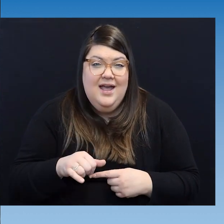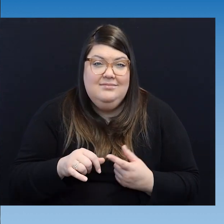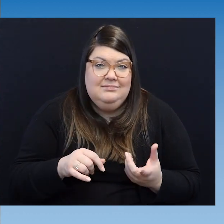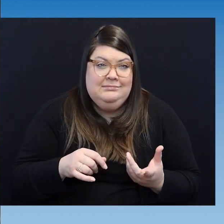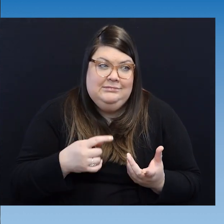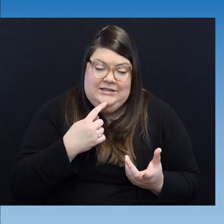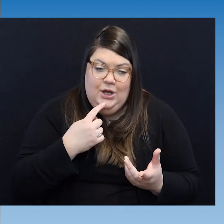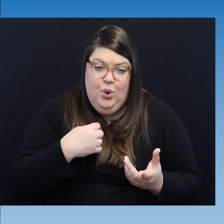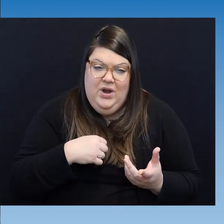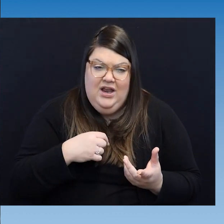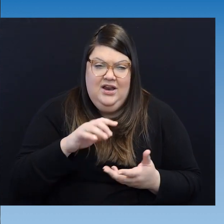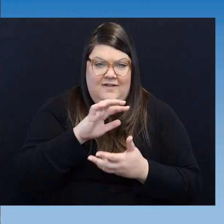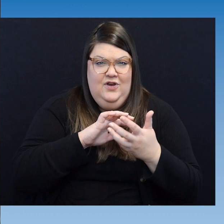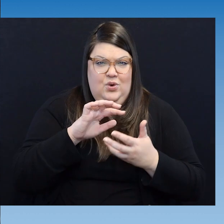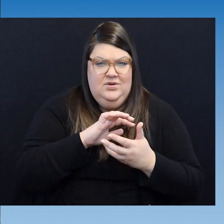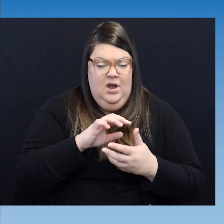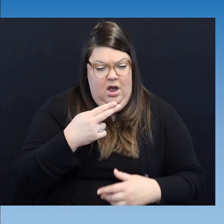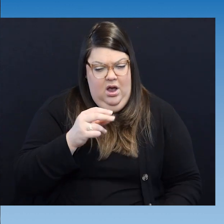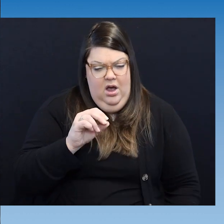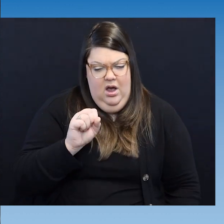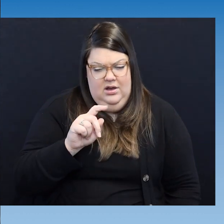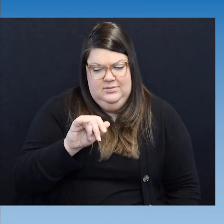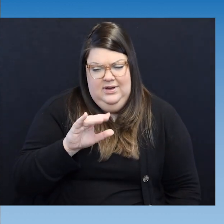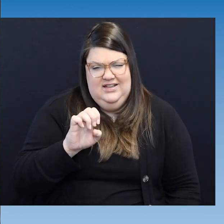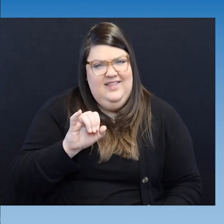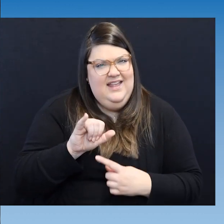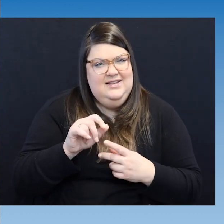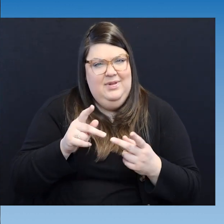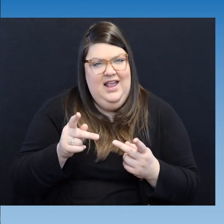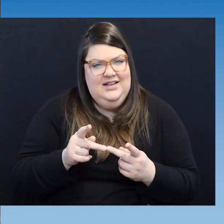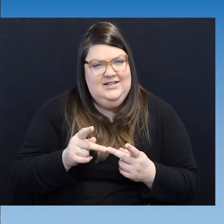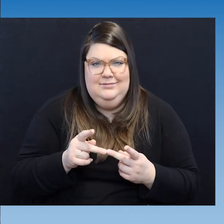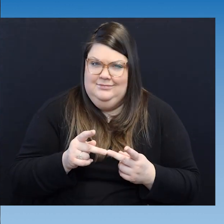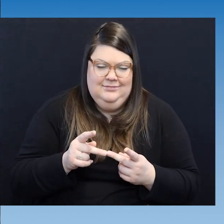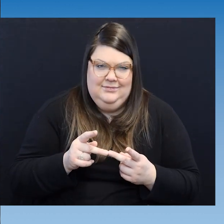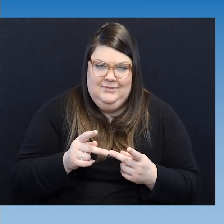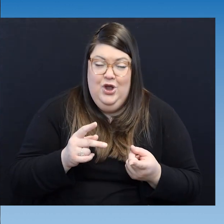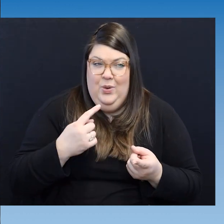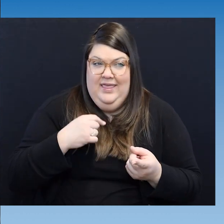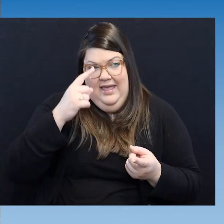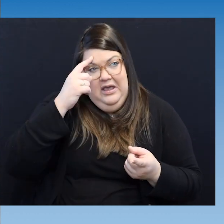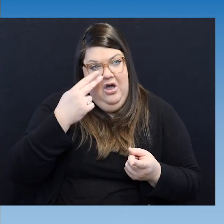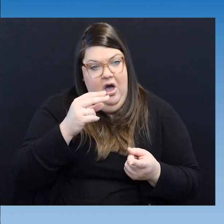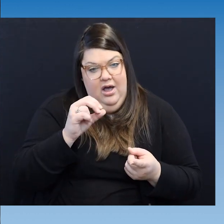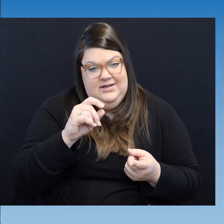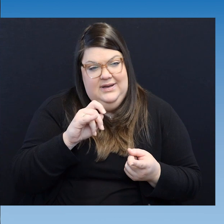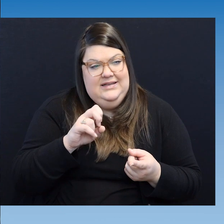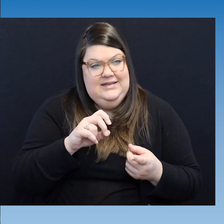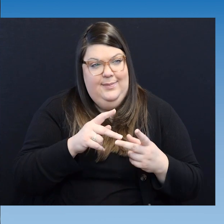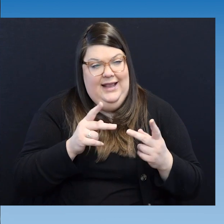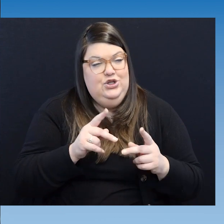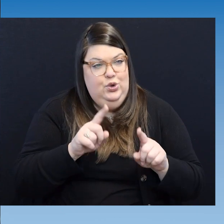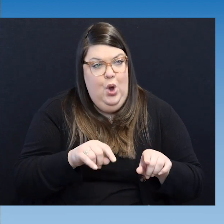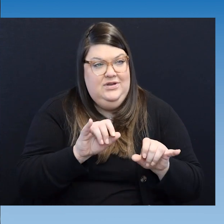think hospice is a place. We think hospice is a place you go to and you stay there until